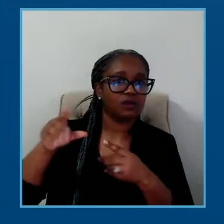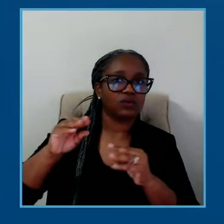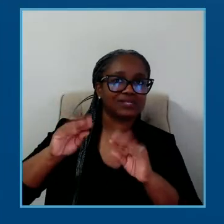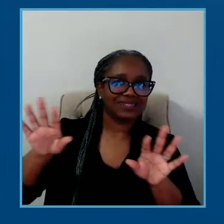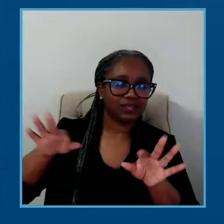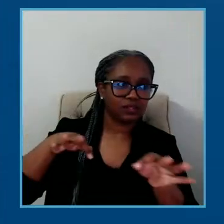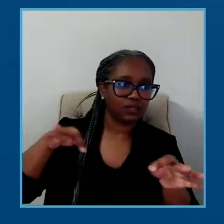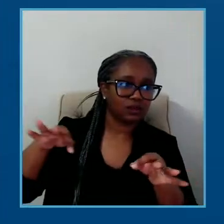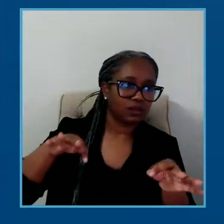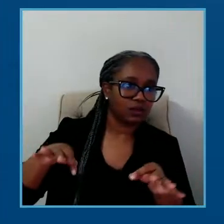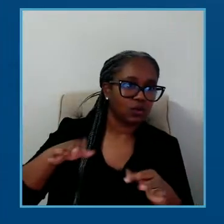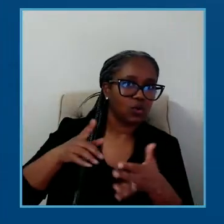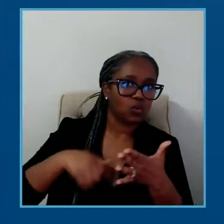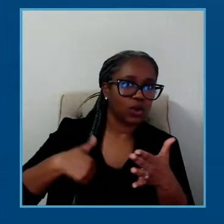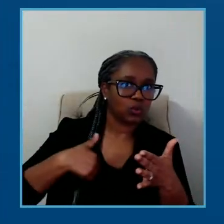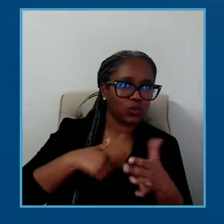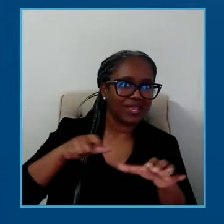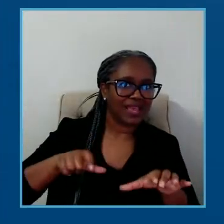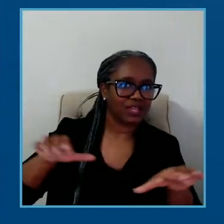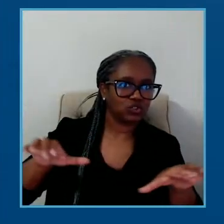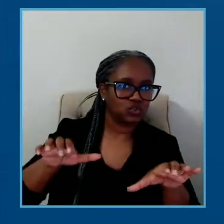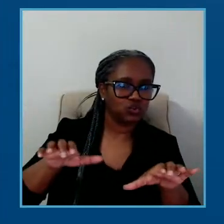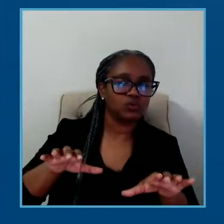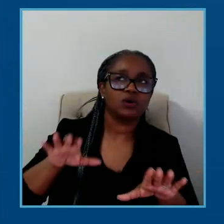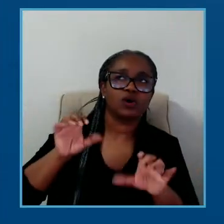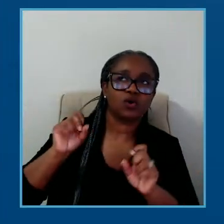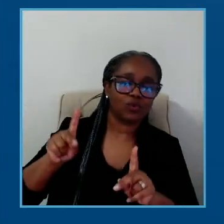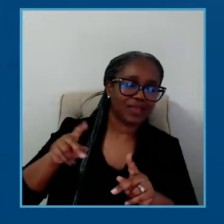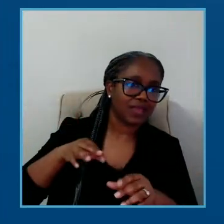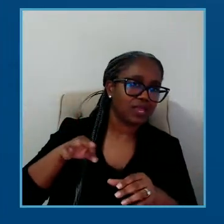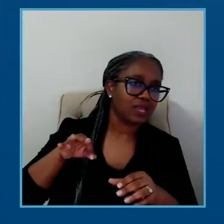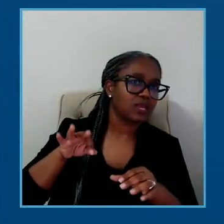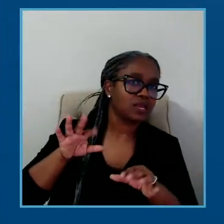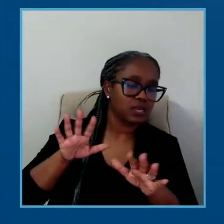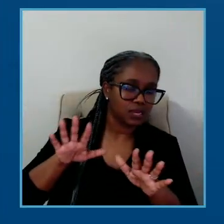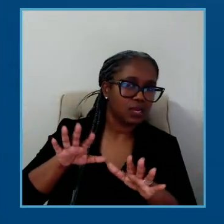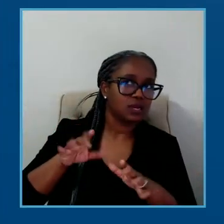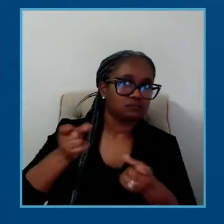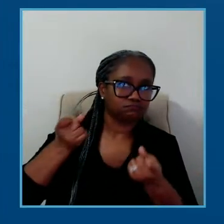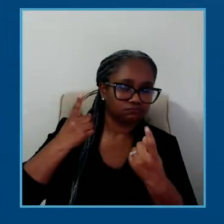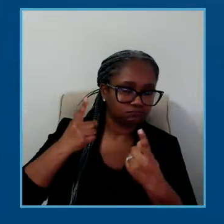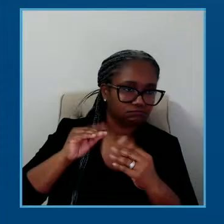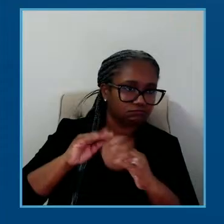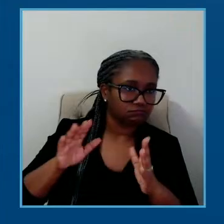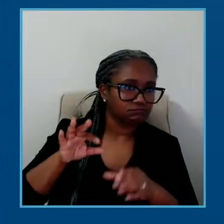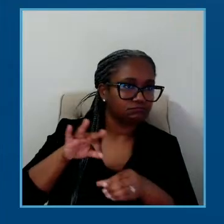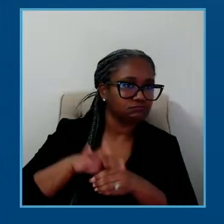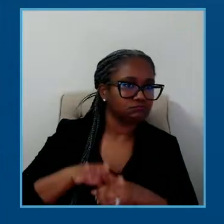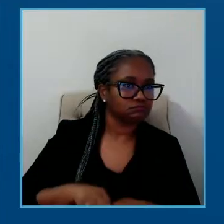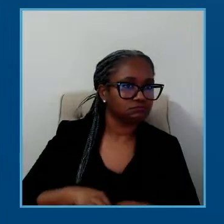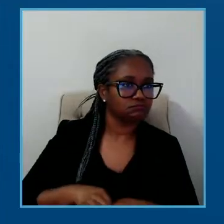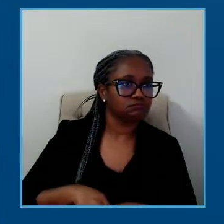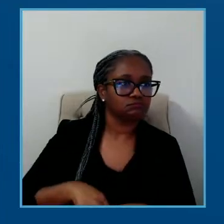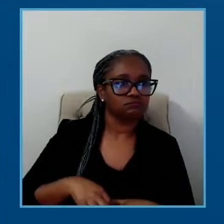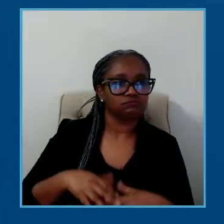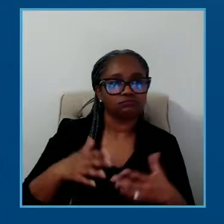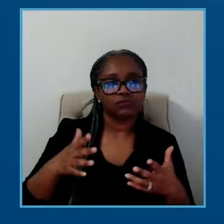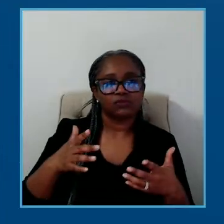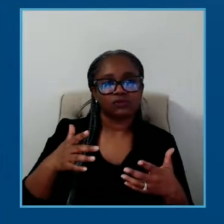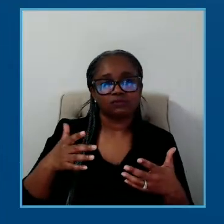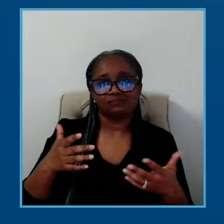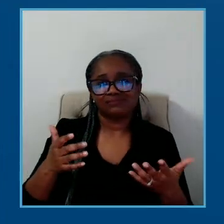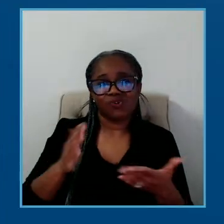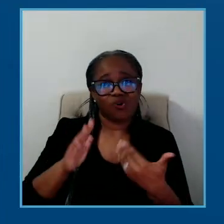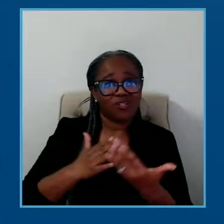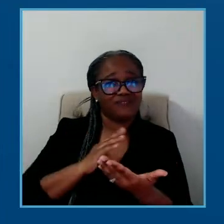down to, and I think all of us here, I think all of us have been at thousands of Democratic Party meetings in our lifetime. For me, it comes